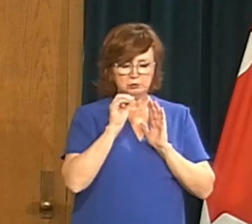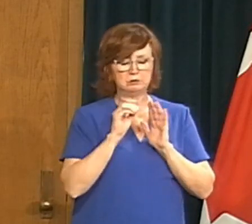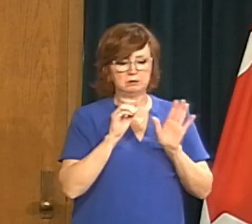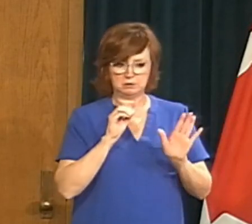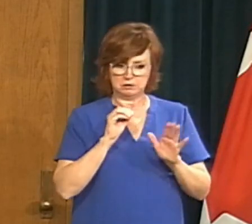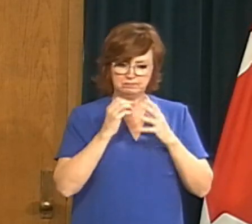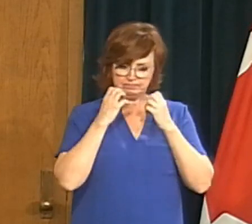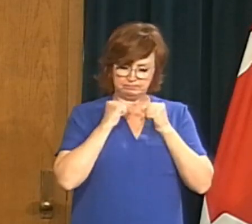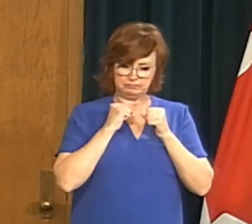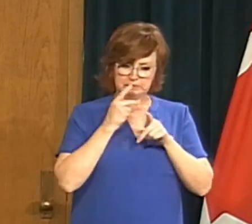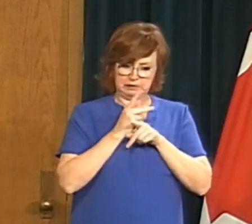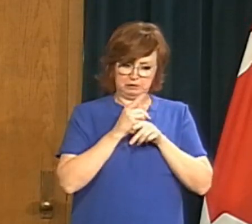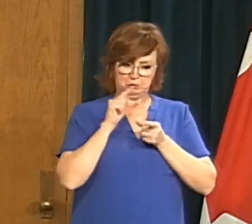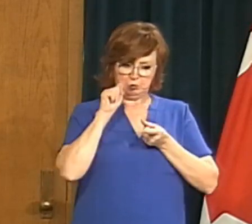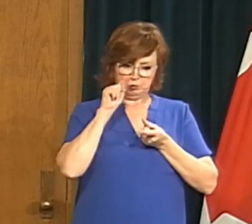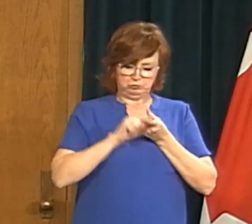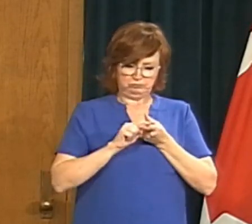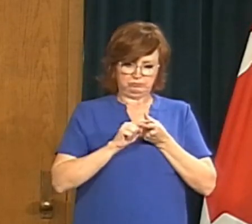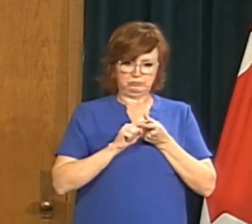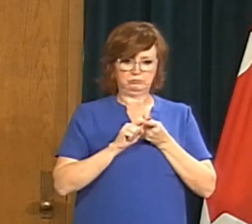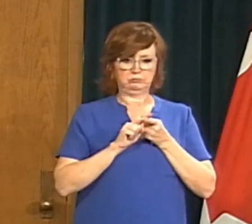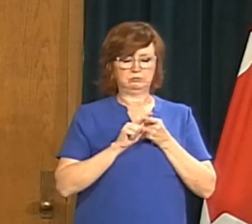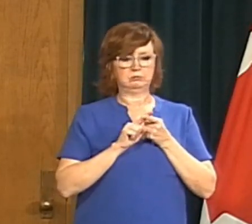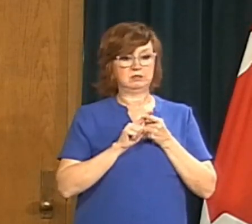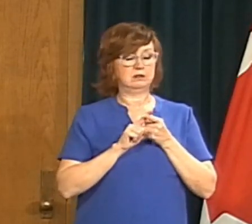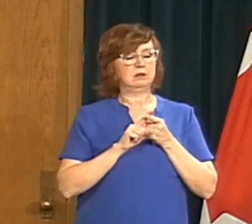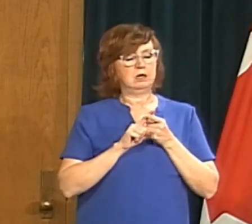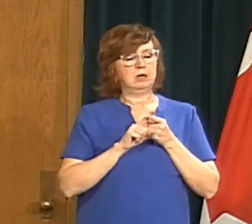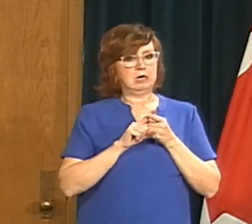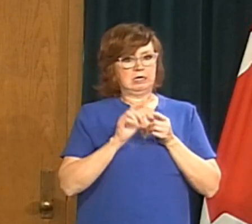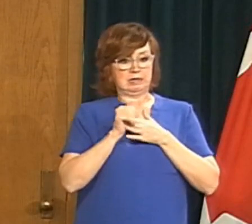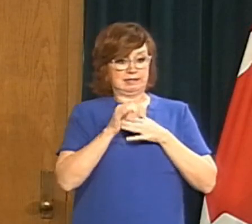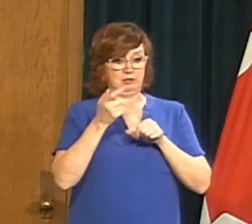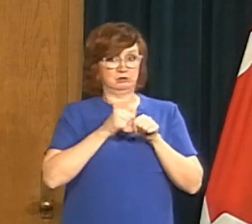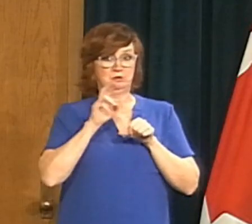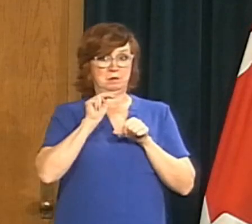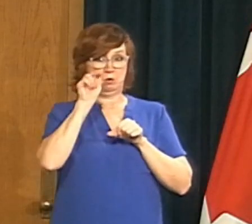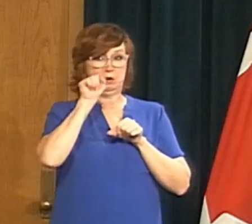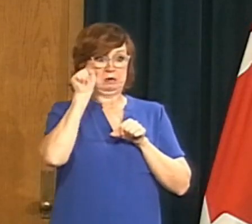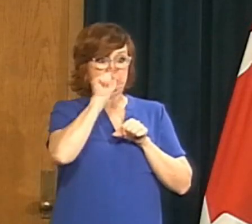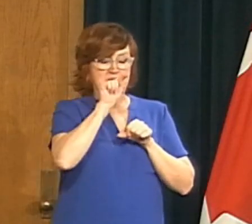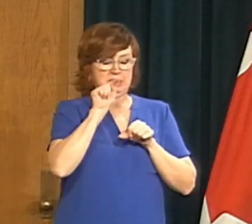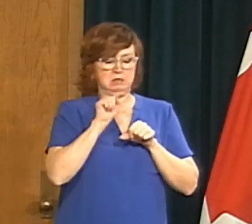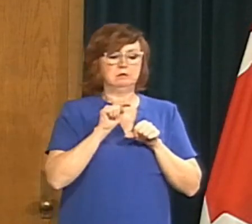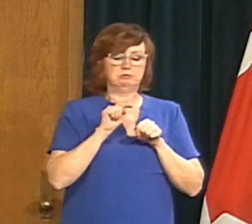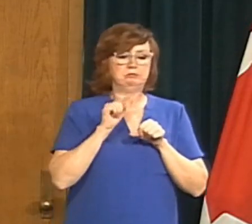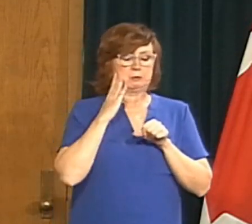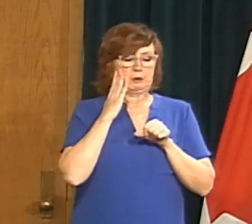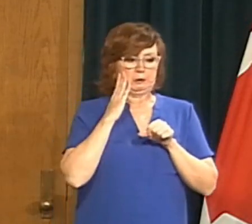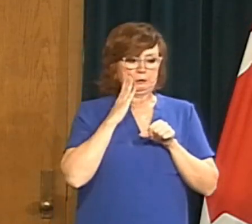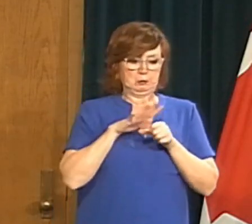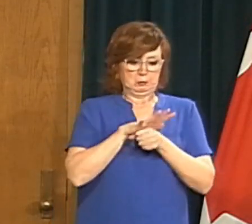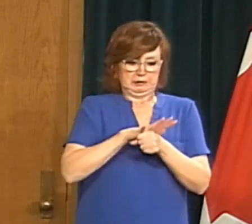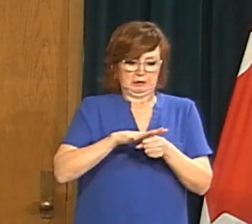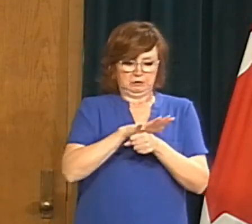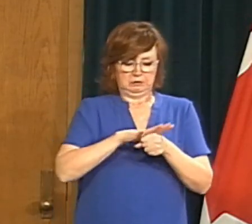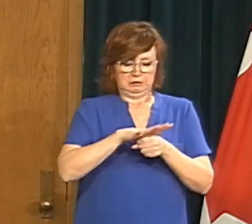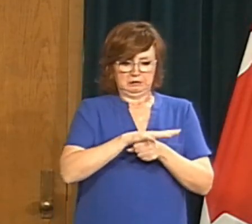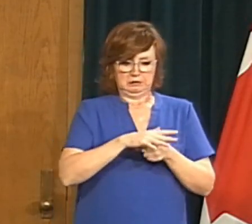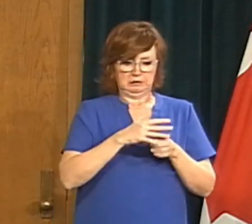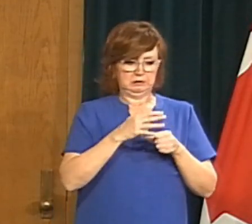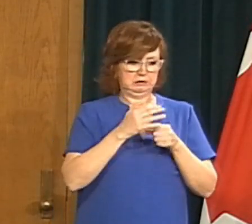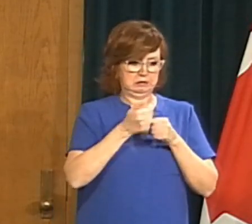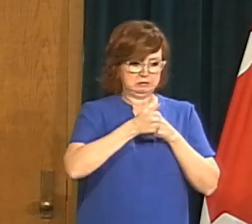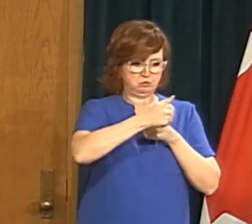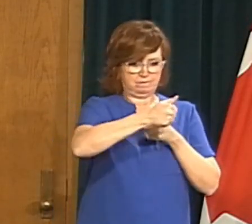travel is considered a risk to spreading it into their communities. So I suspect, and I'm aware of